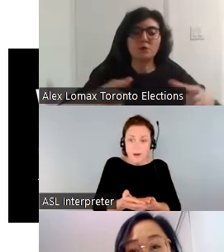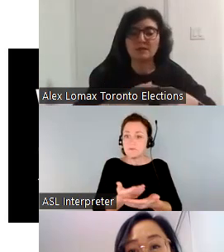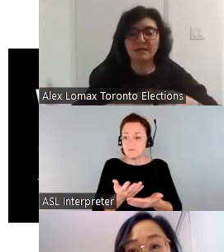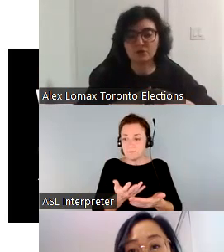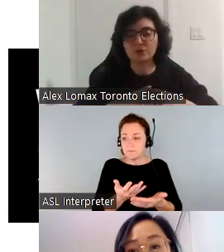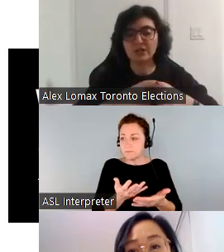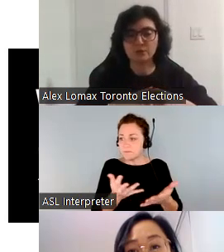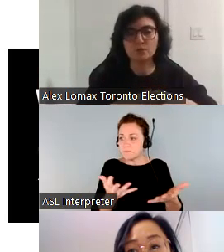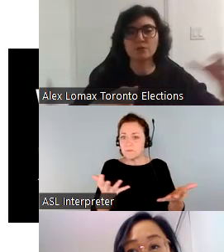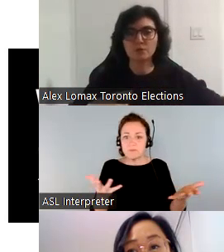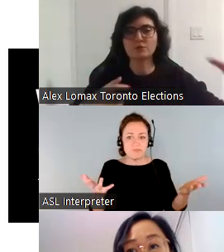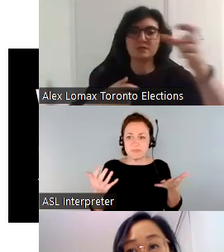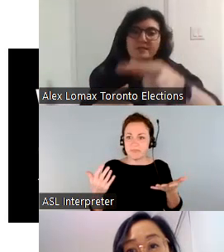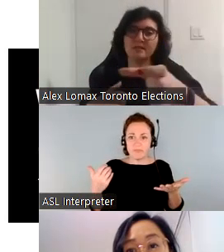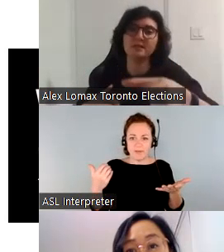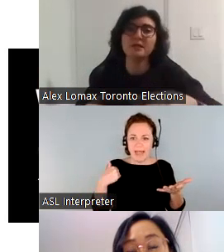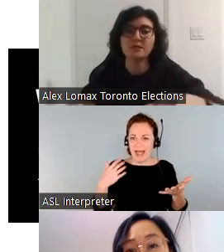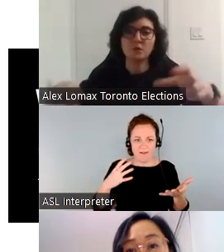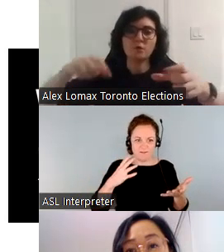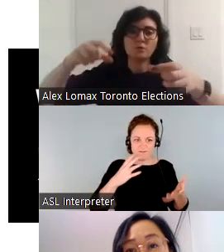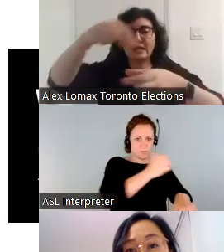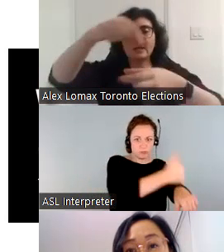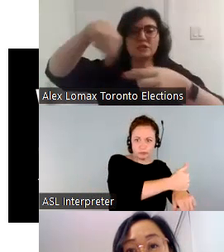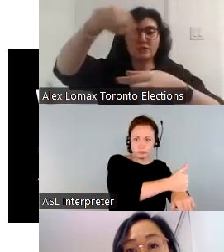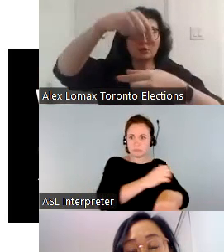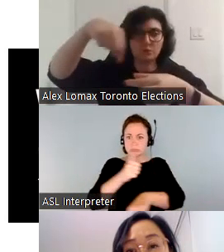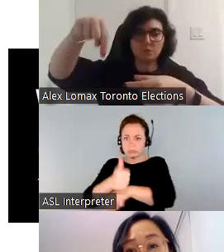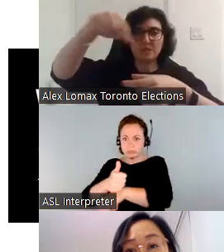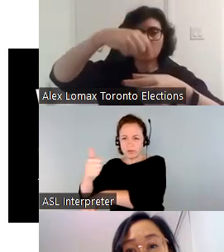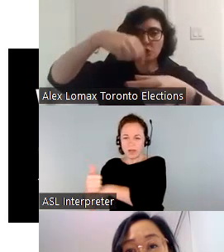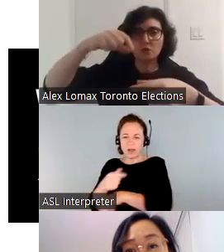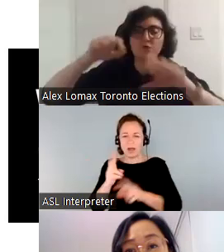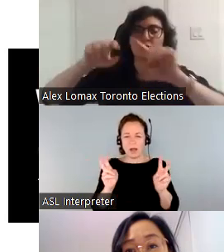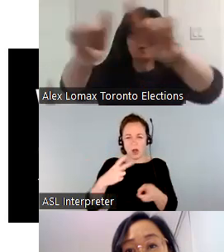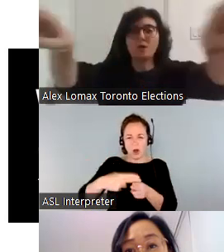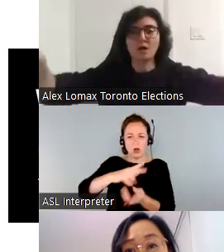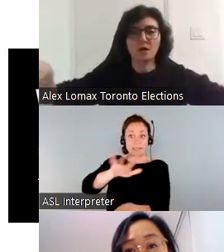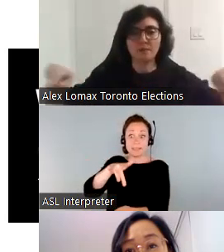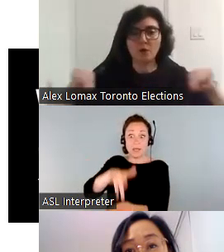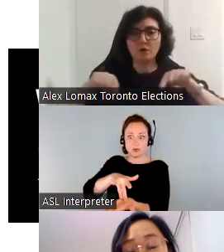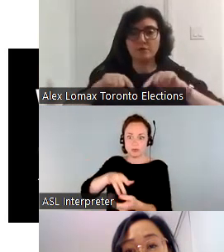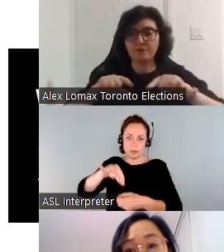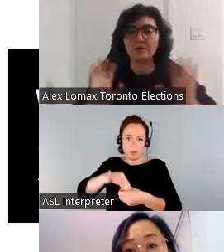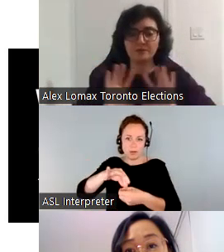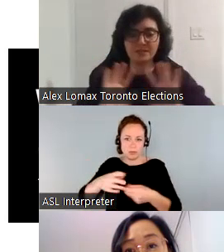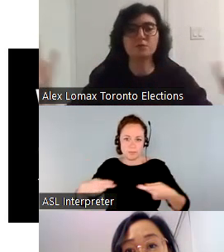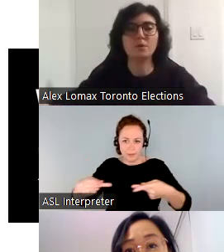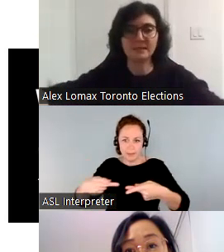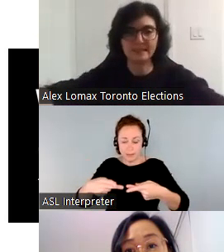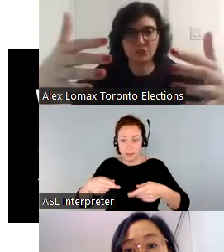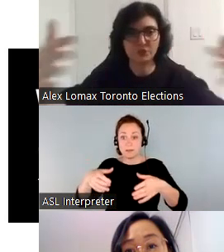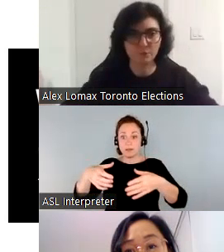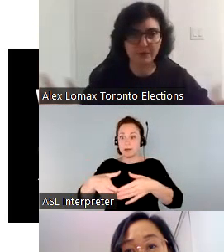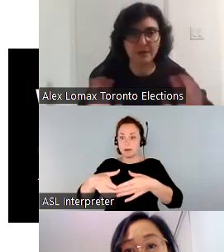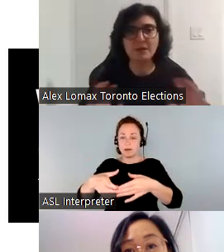what we call election centrals across the city. So those election centrals will be in charge of several